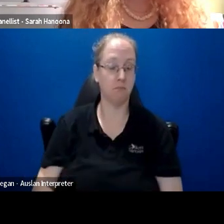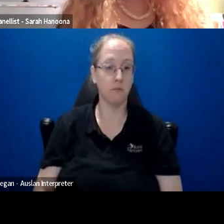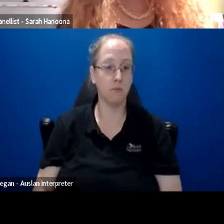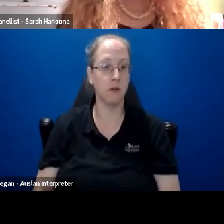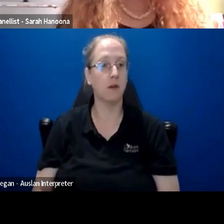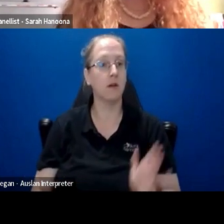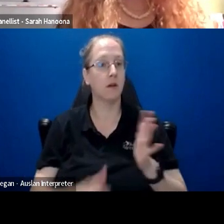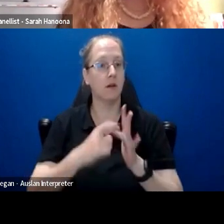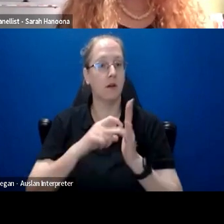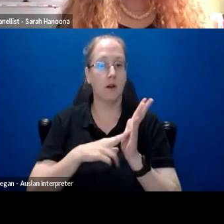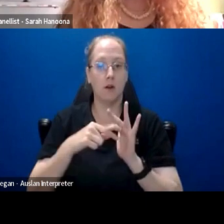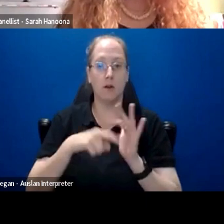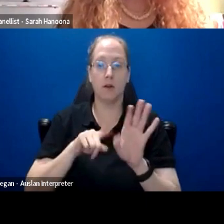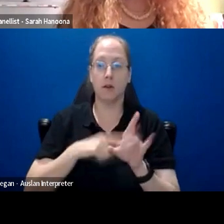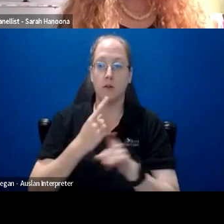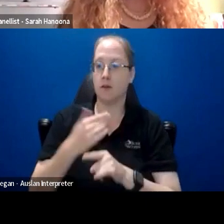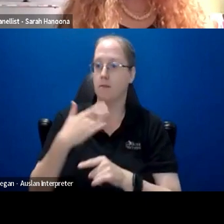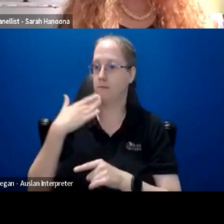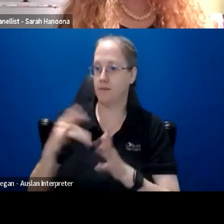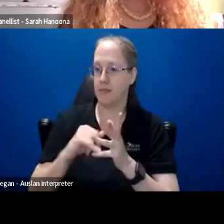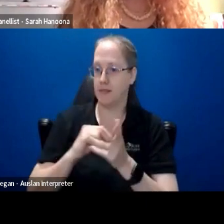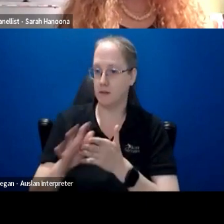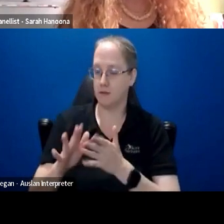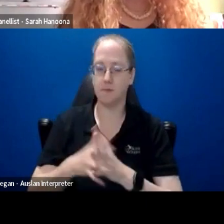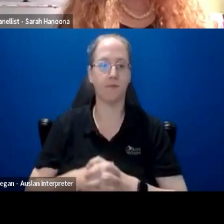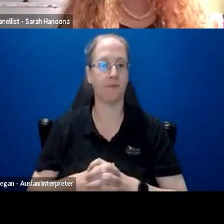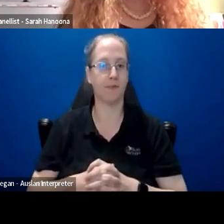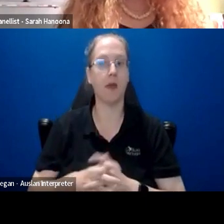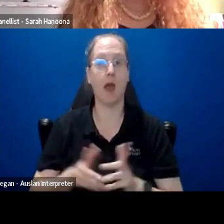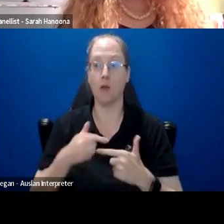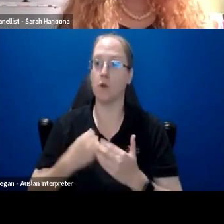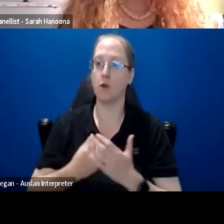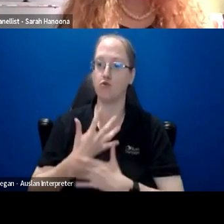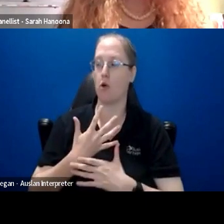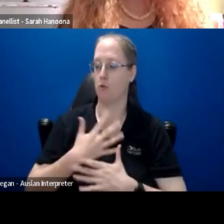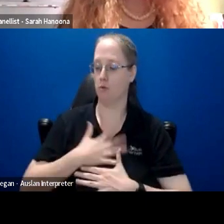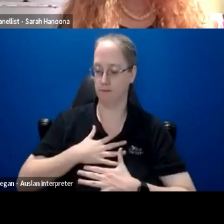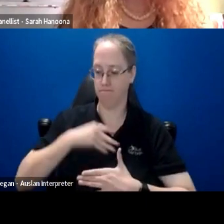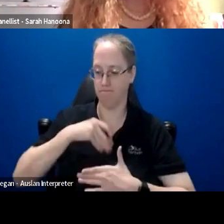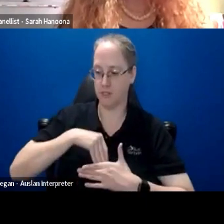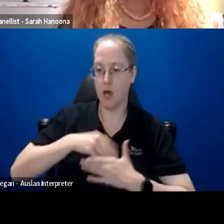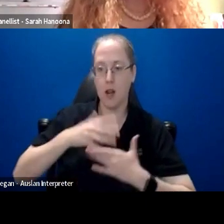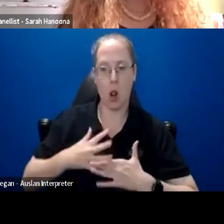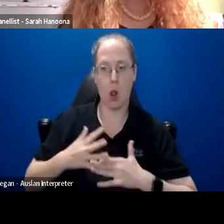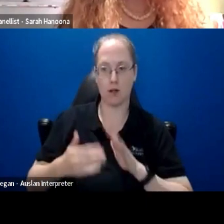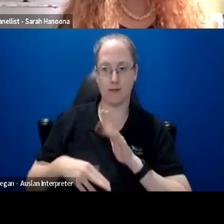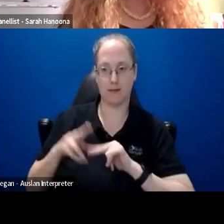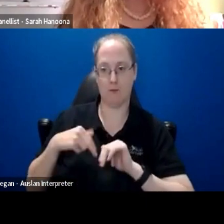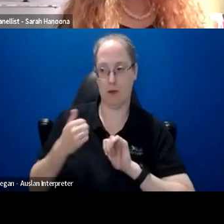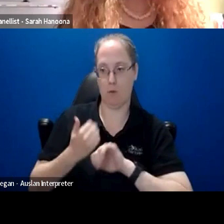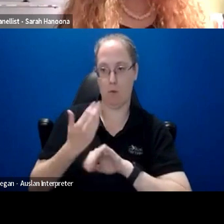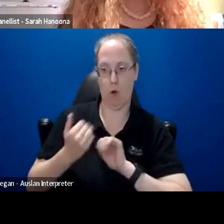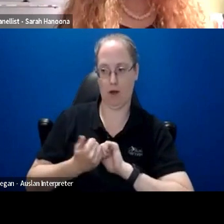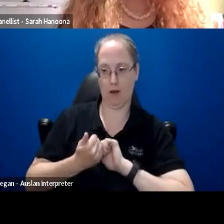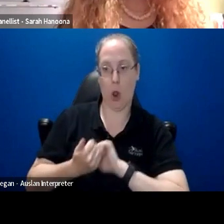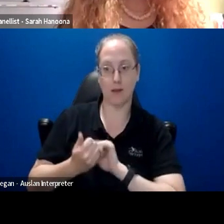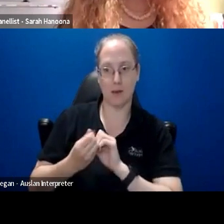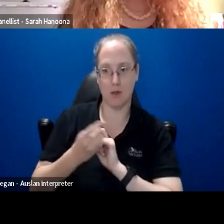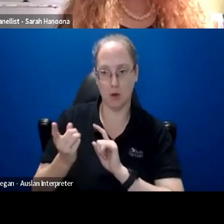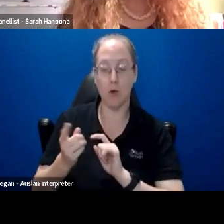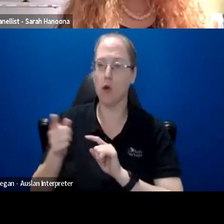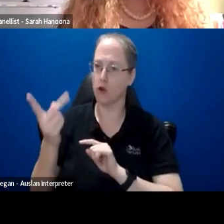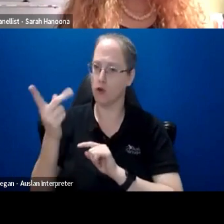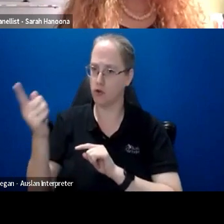Great, thank you, Sarah. And we definitely grow a lot from being able to work very closely with you. Both you and Pawana